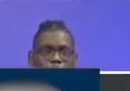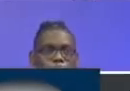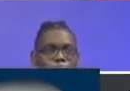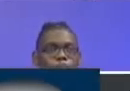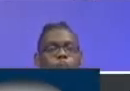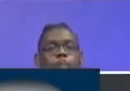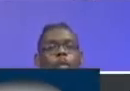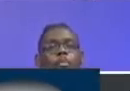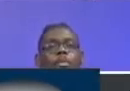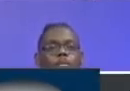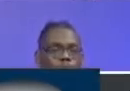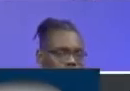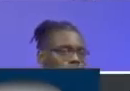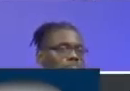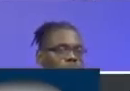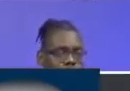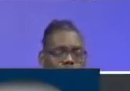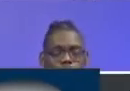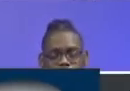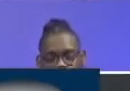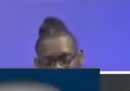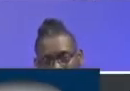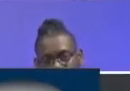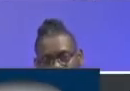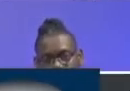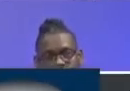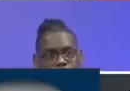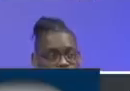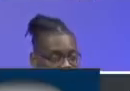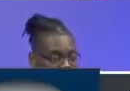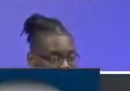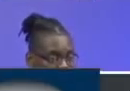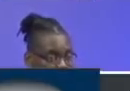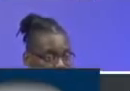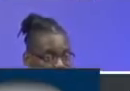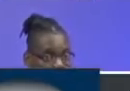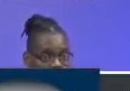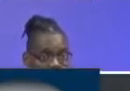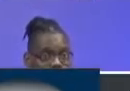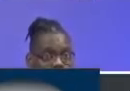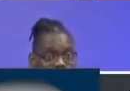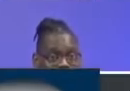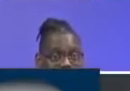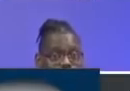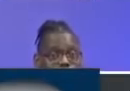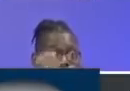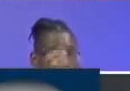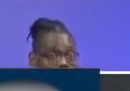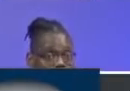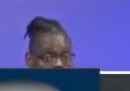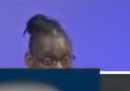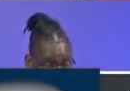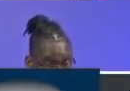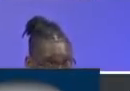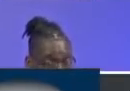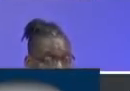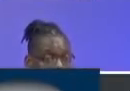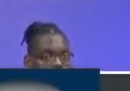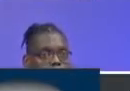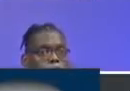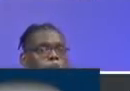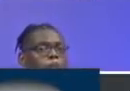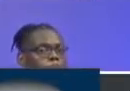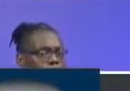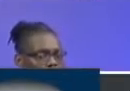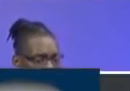now and the middle of January, there will be lots of opportunities to interact. And if there are